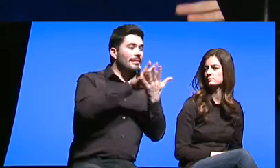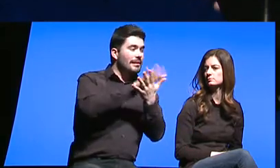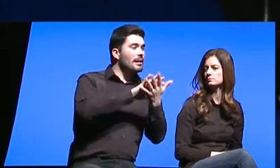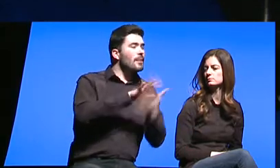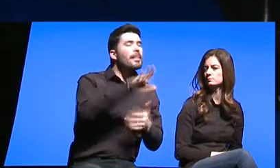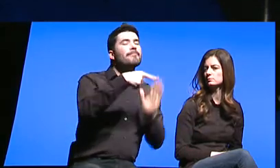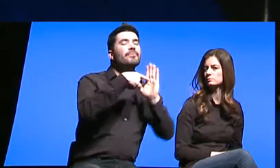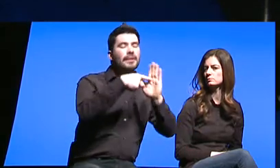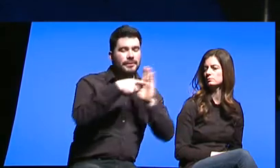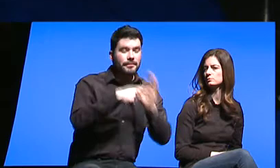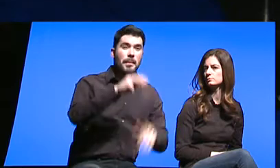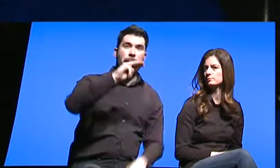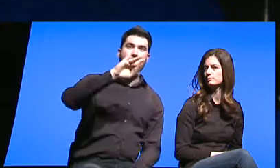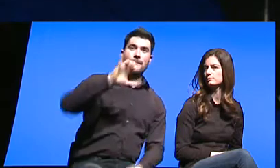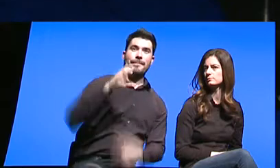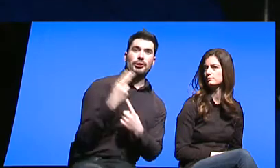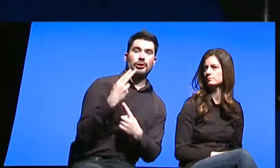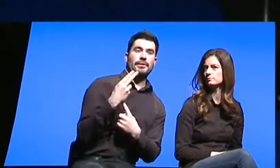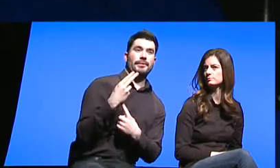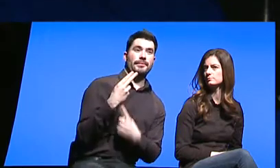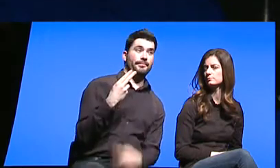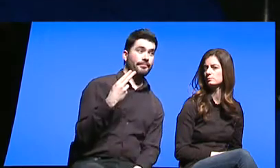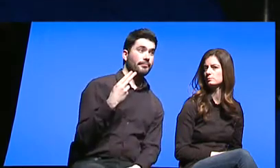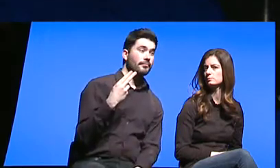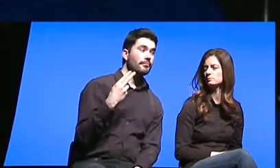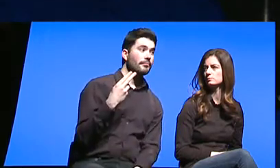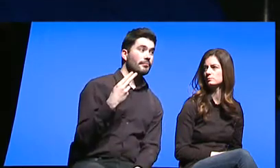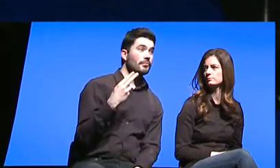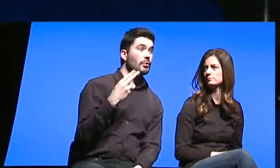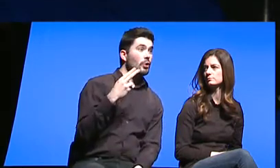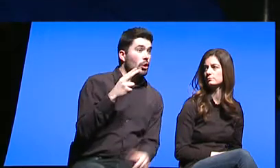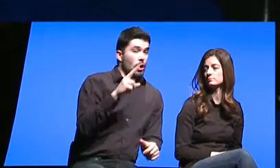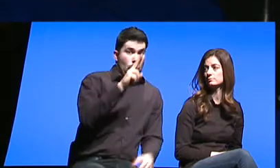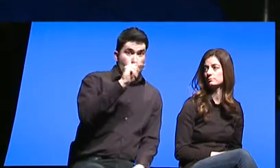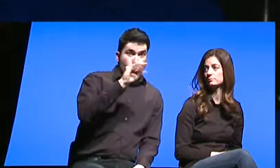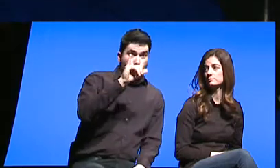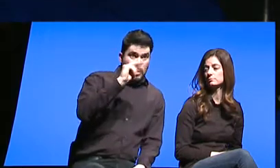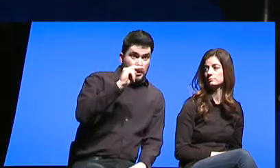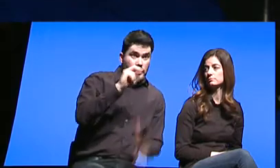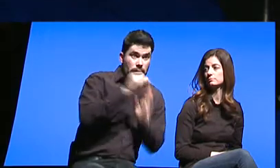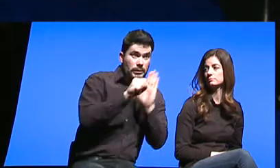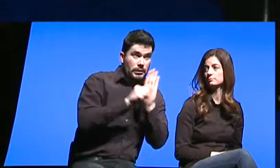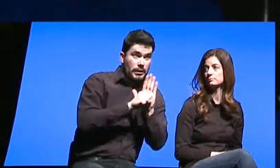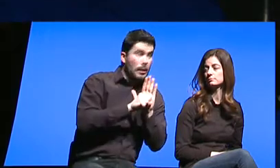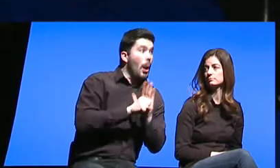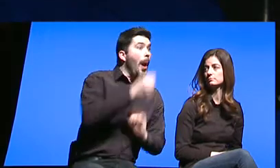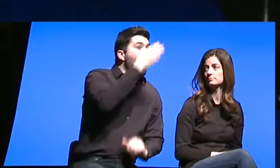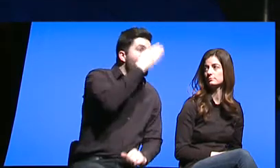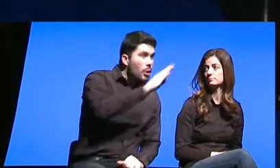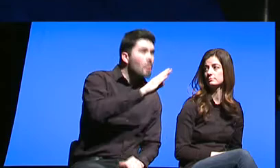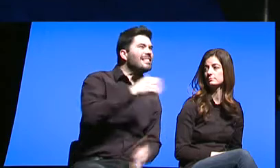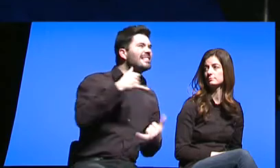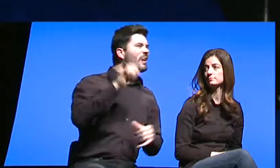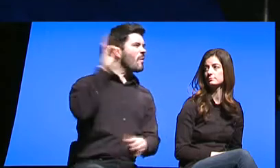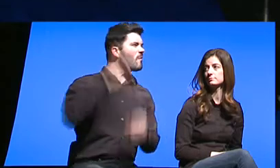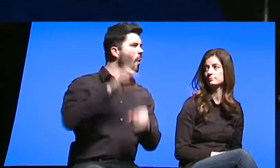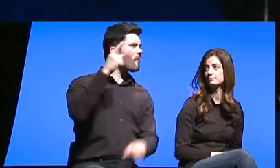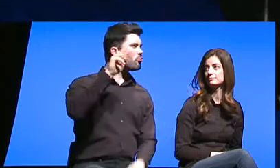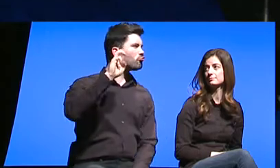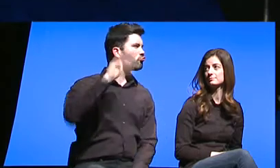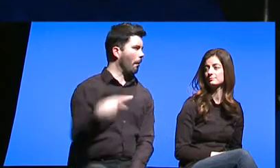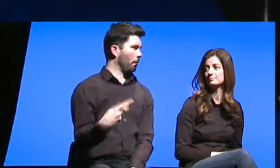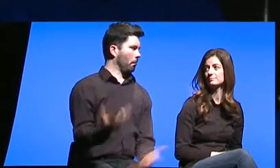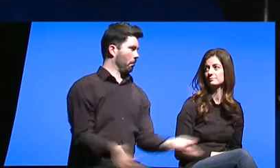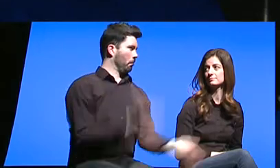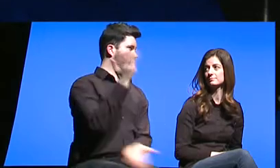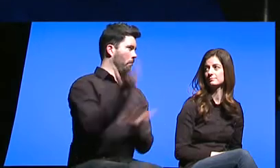for example, Michigan was which is a union state, which is a state that was blue, voted for Trump. So what does that tell you, the failure